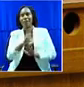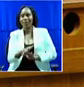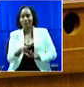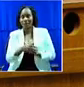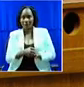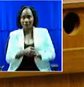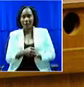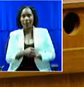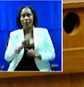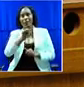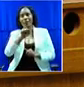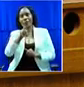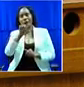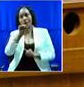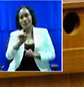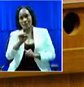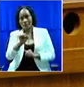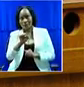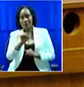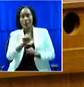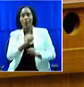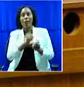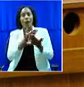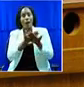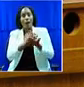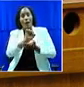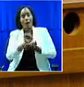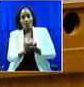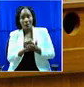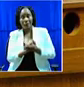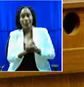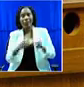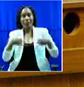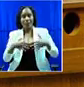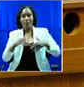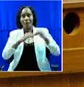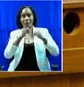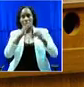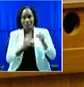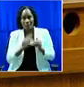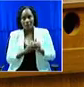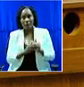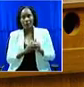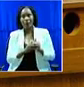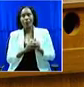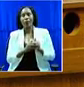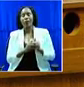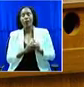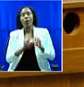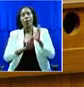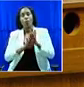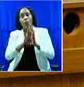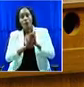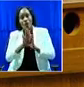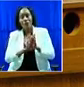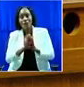its capacity to reverse the decline, to improve compliance, and to recover